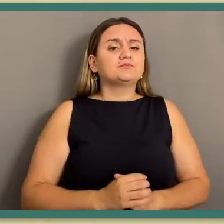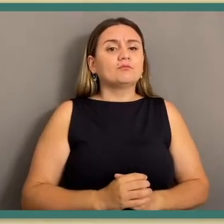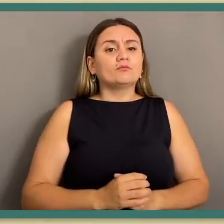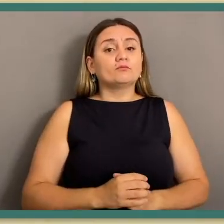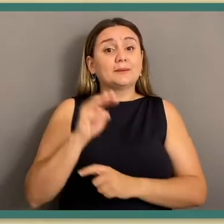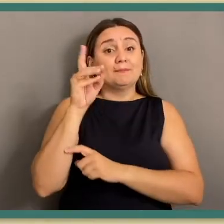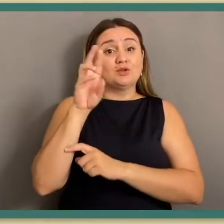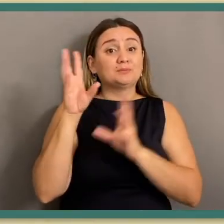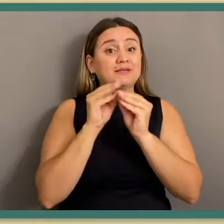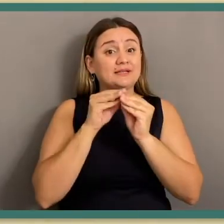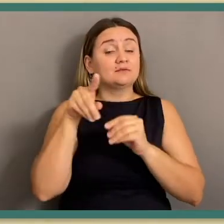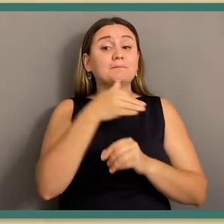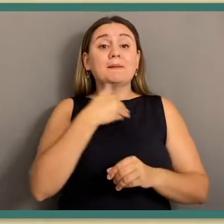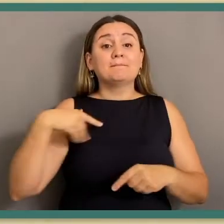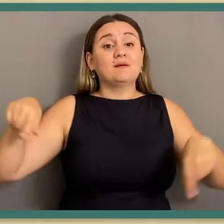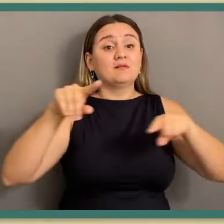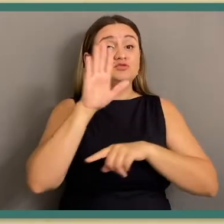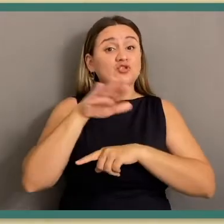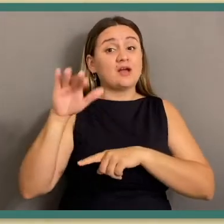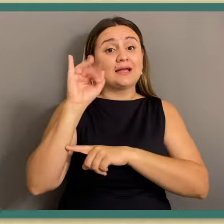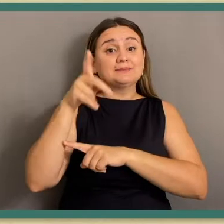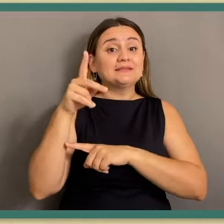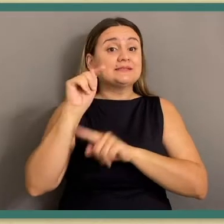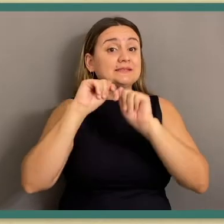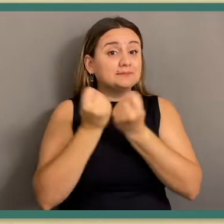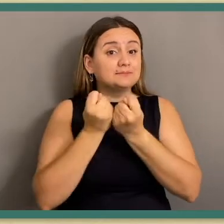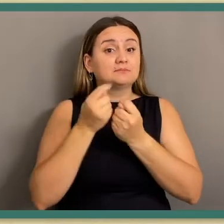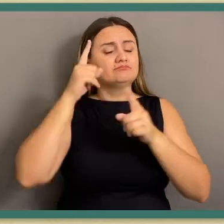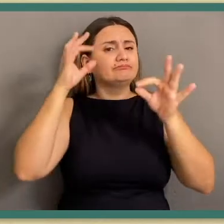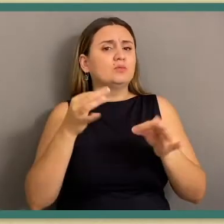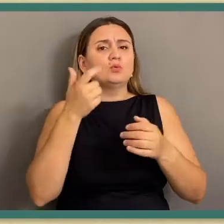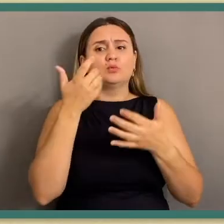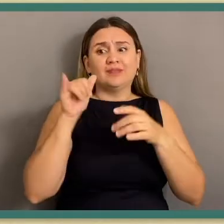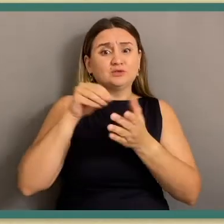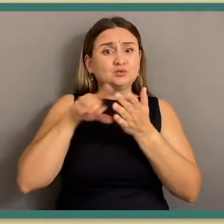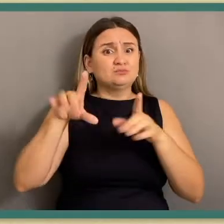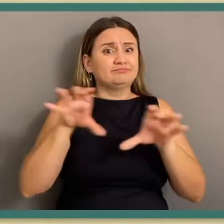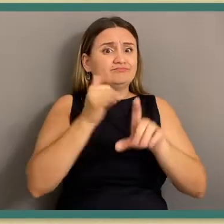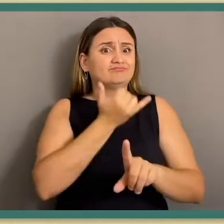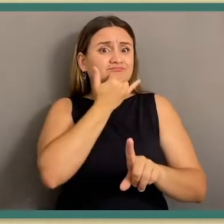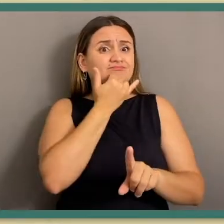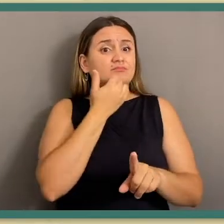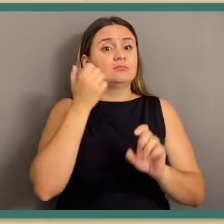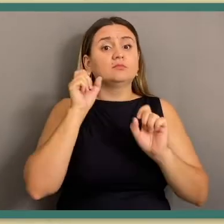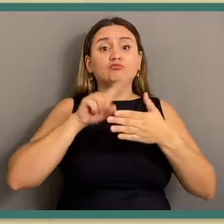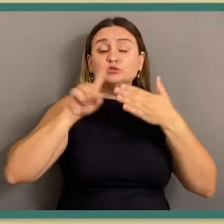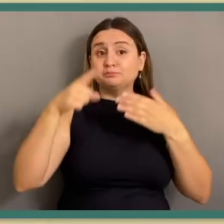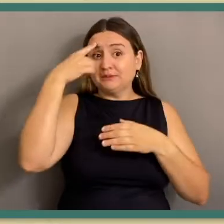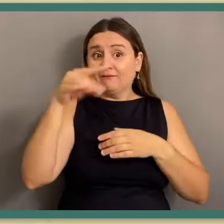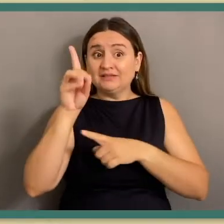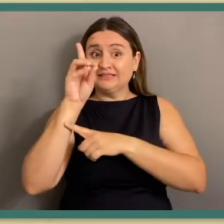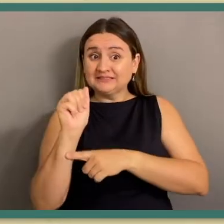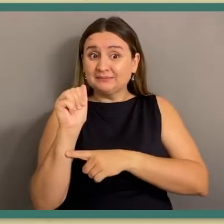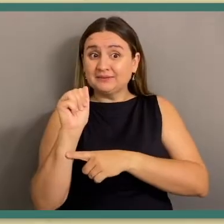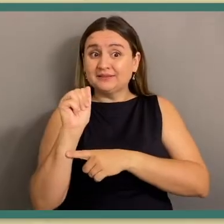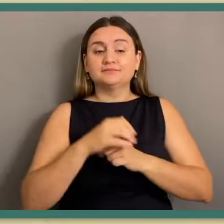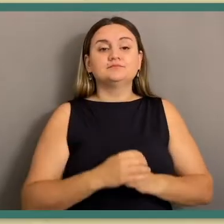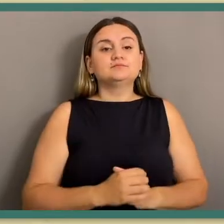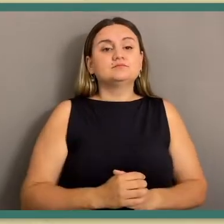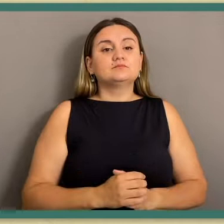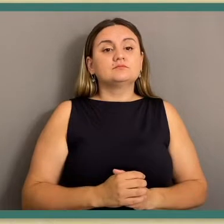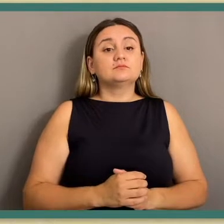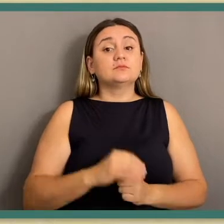student. At the MDR, members of the child's IEP team determine whether the student's misconduct was a result of the